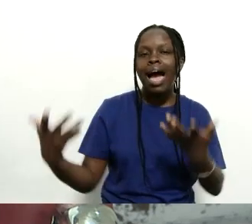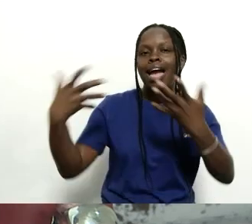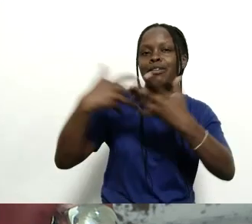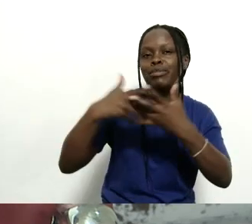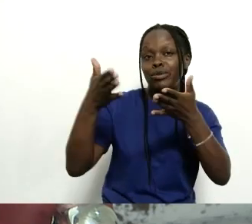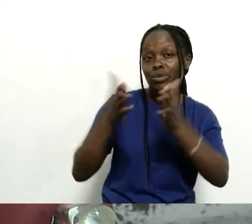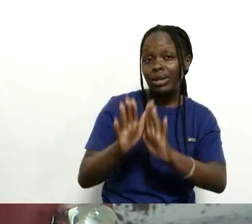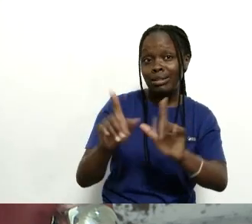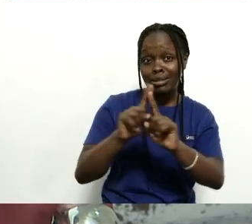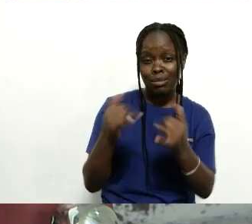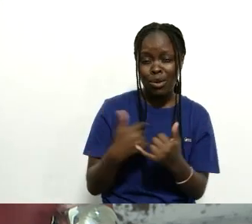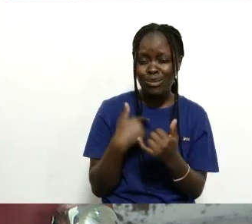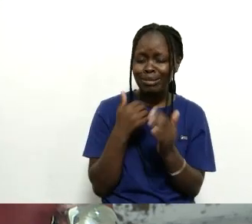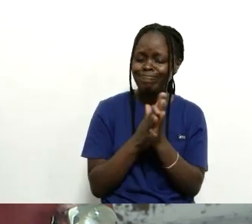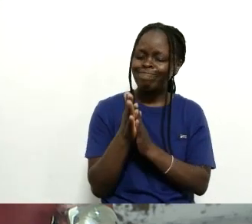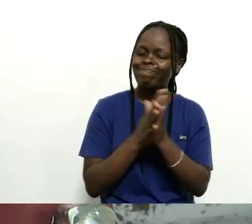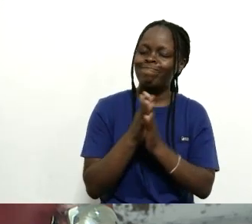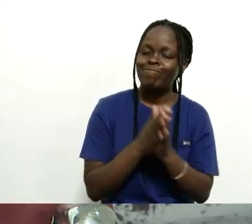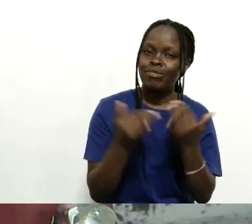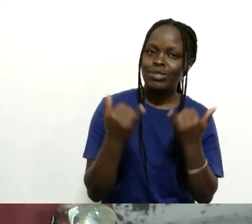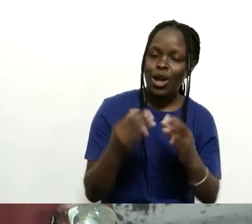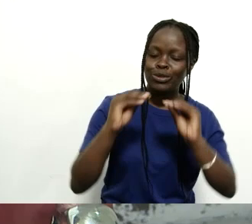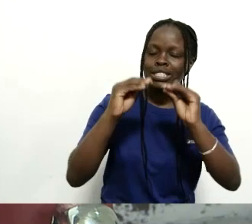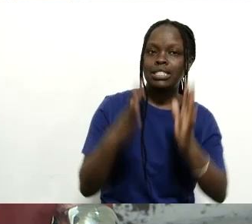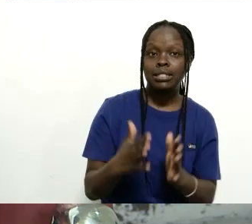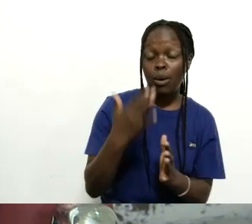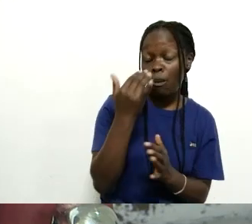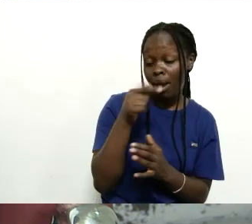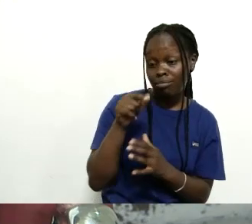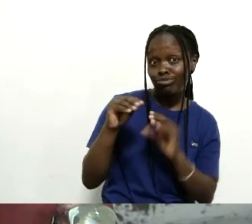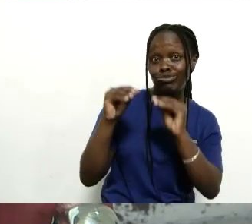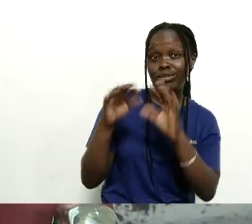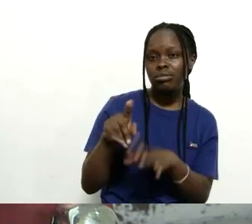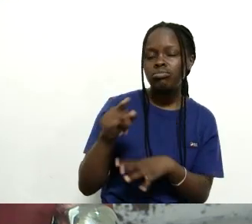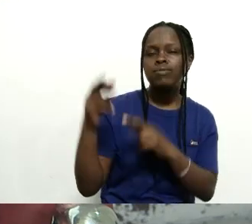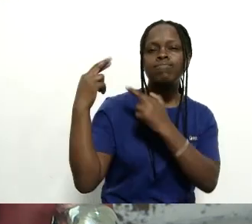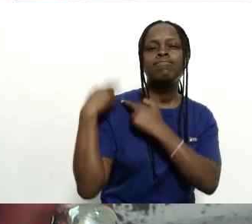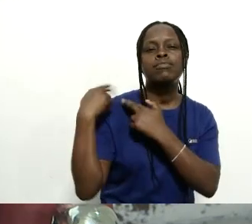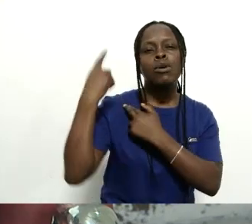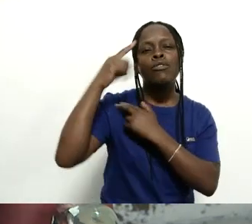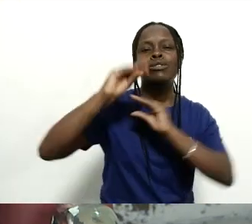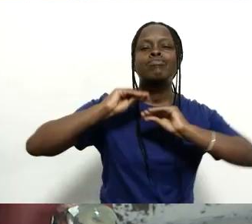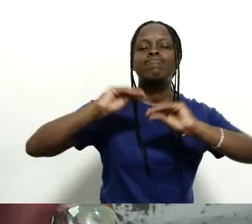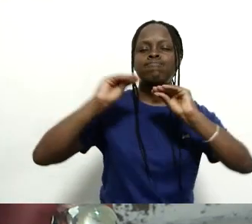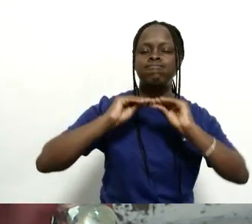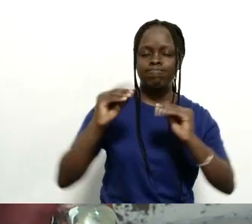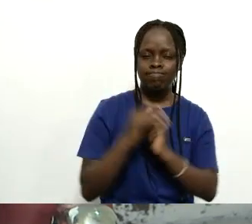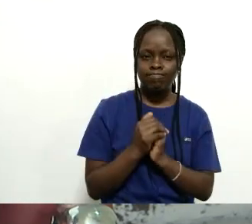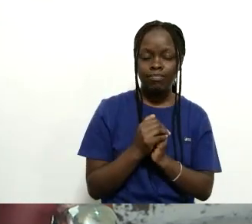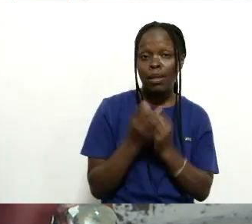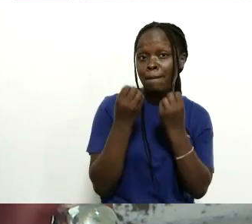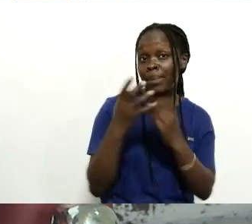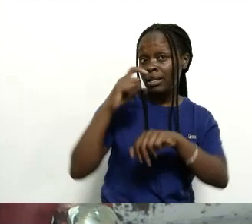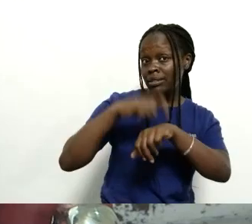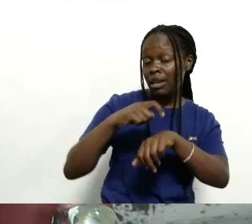stakeholders to make sure that these hybrid models are actually impactful and the children are actually learning. Because the end of it is, you don't want content where it's